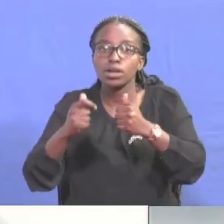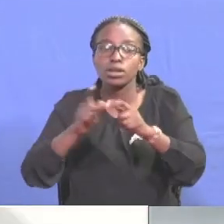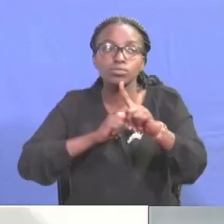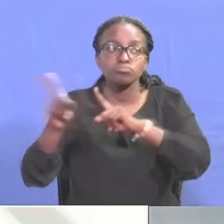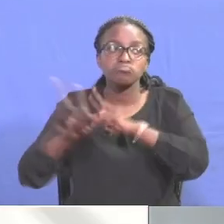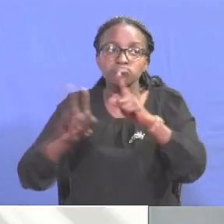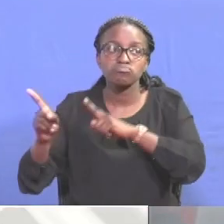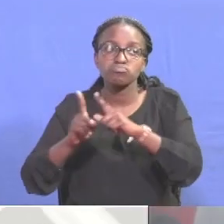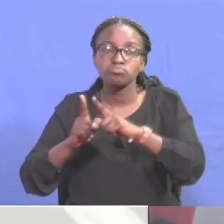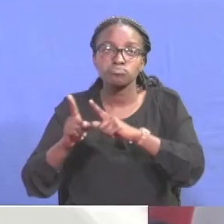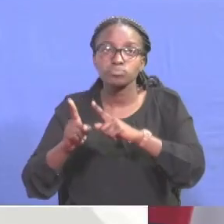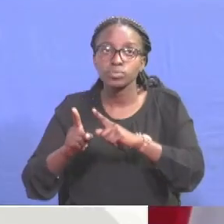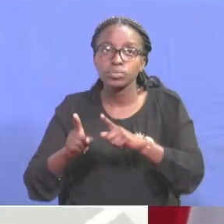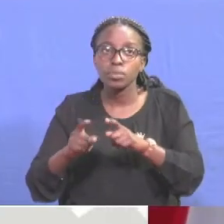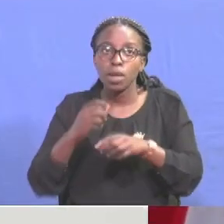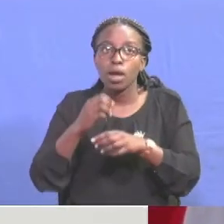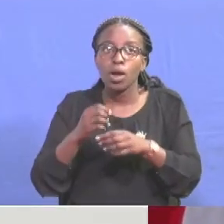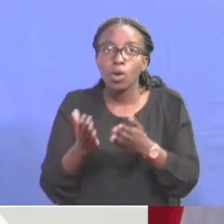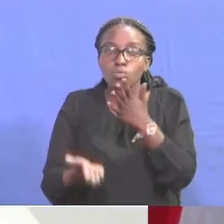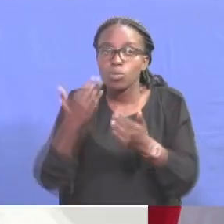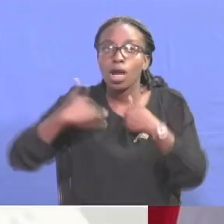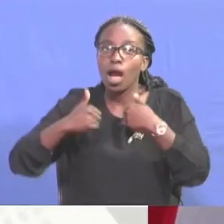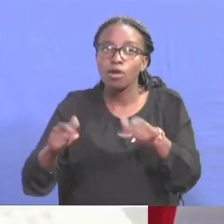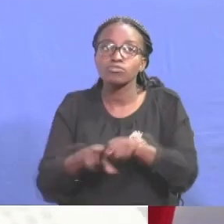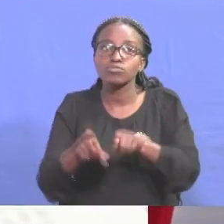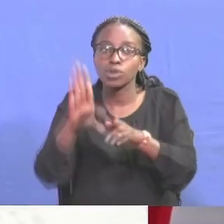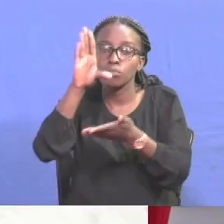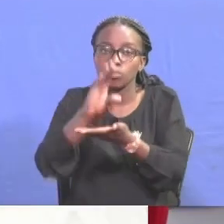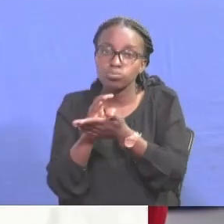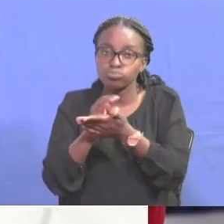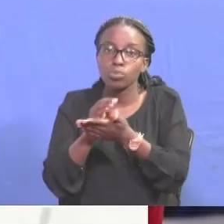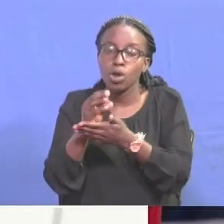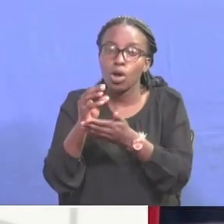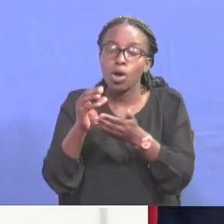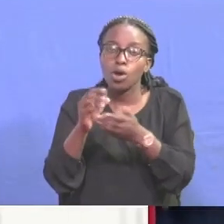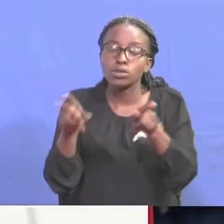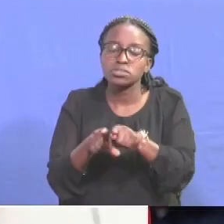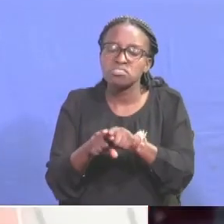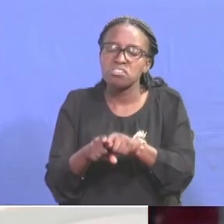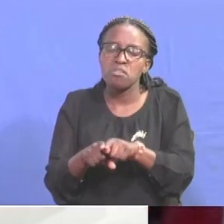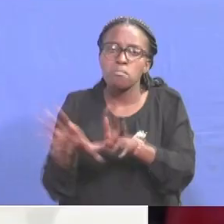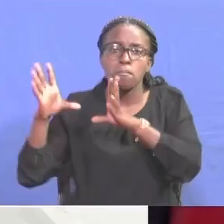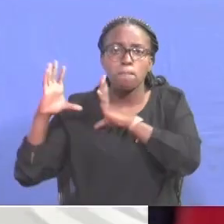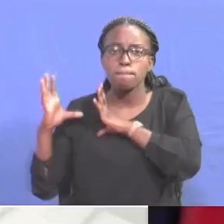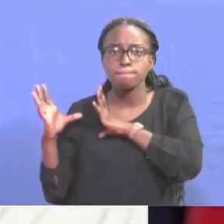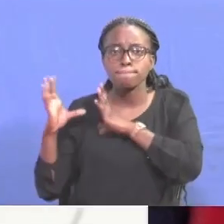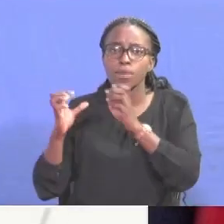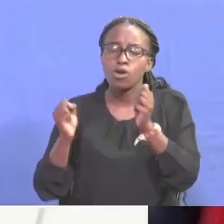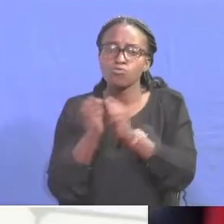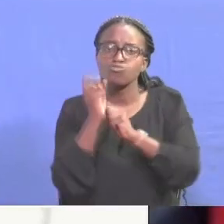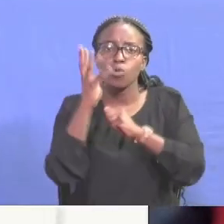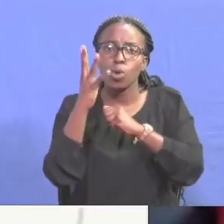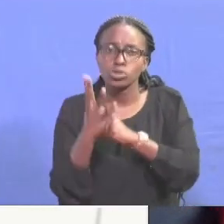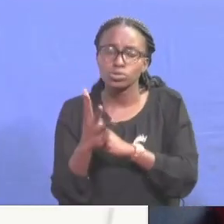I beg your pardon, austerity measures aimed at reducing the national transport cost burden that shot to 14.3